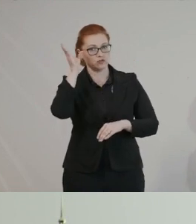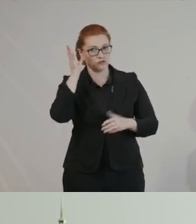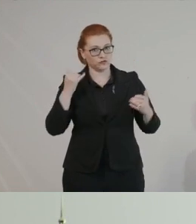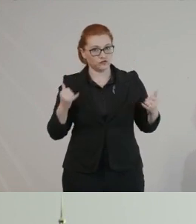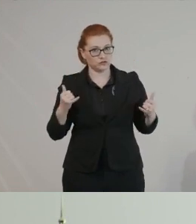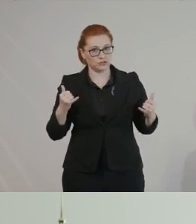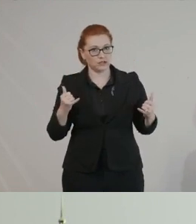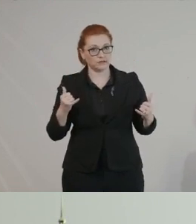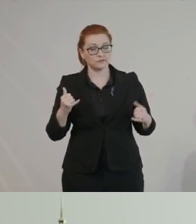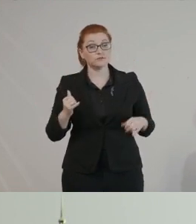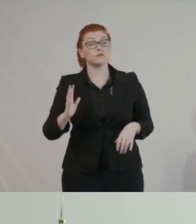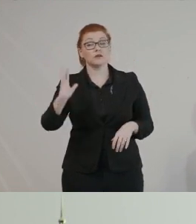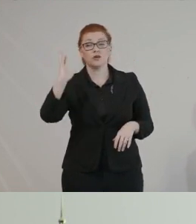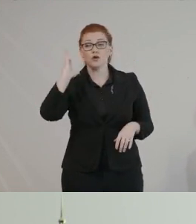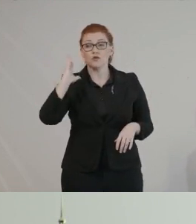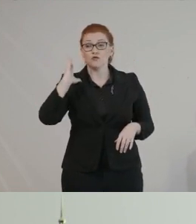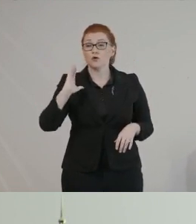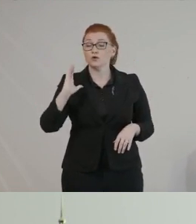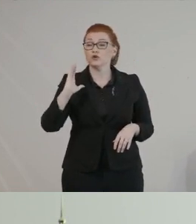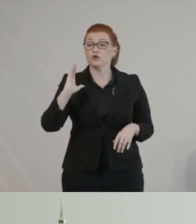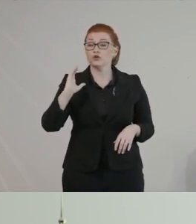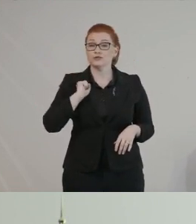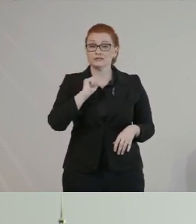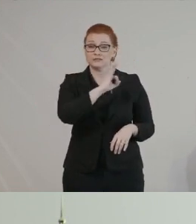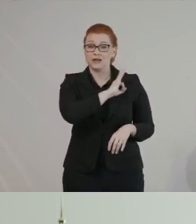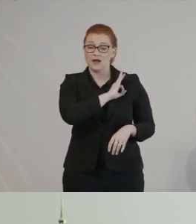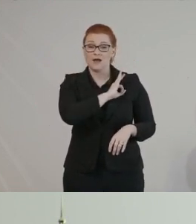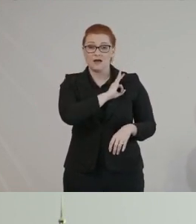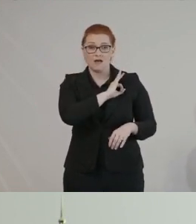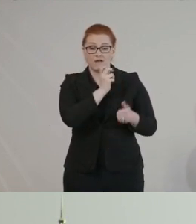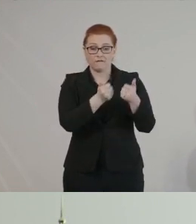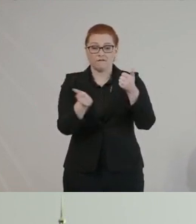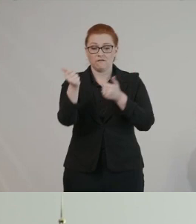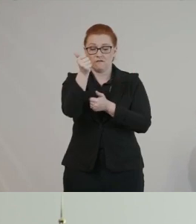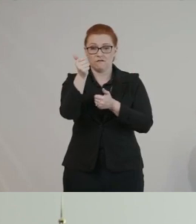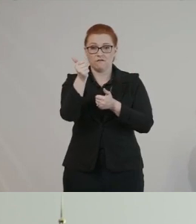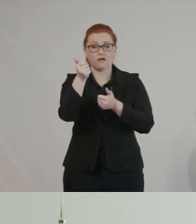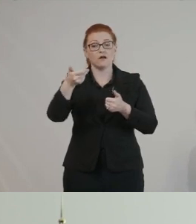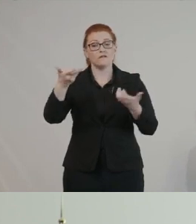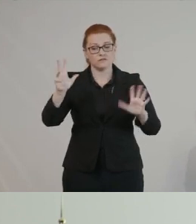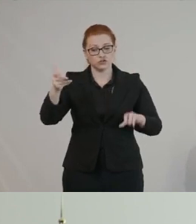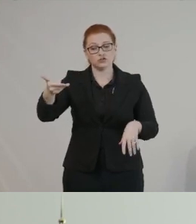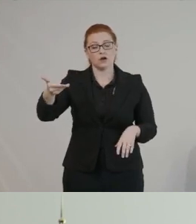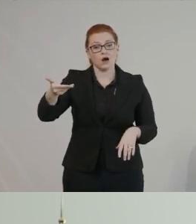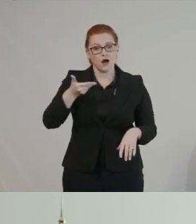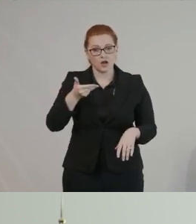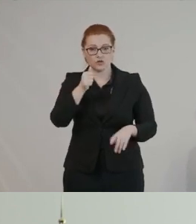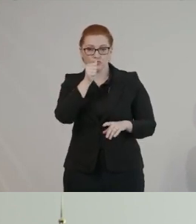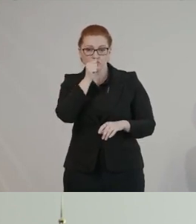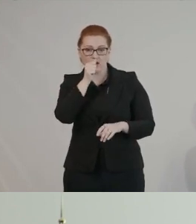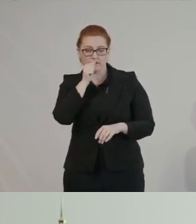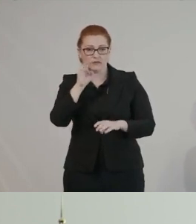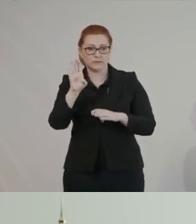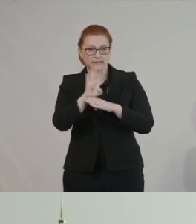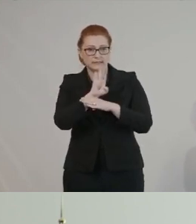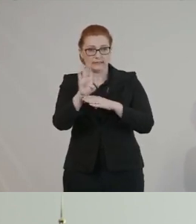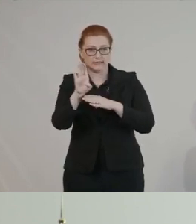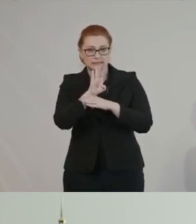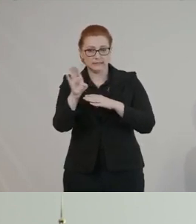Kirk Adams has been hired by private businesses to represent them against the state. He